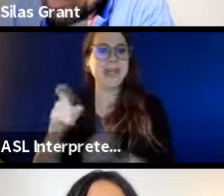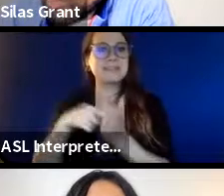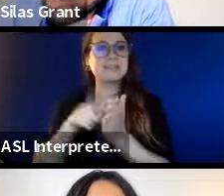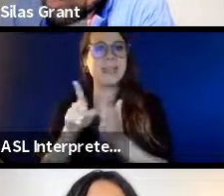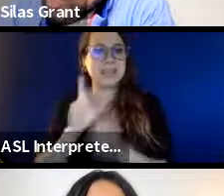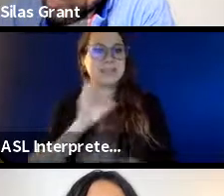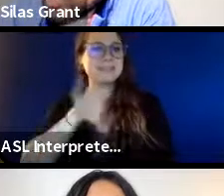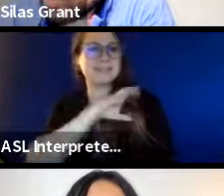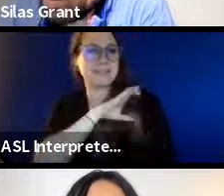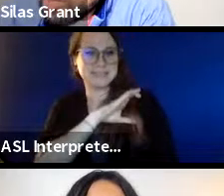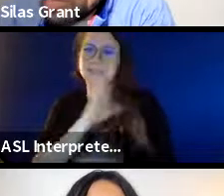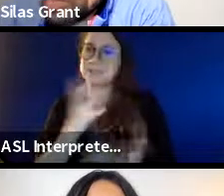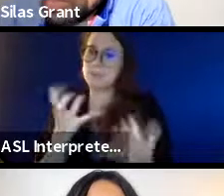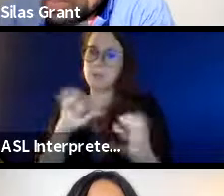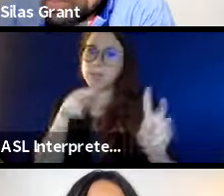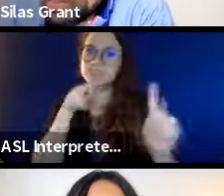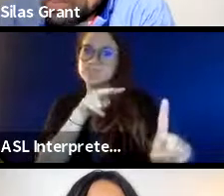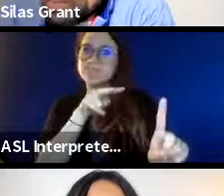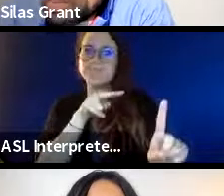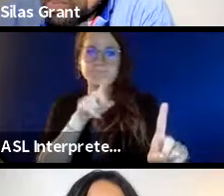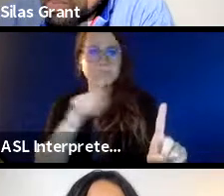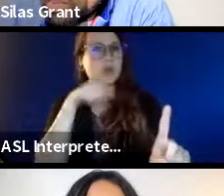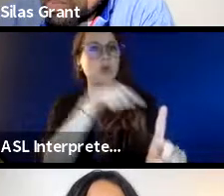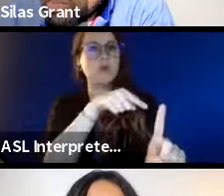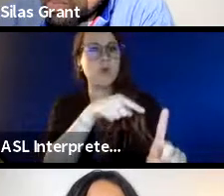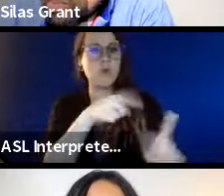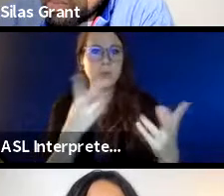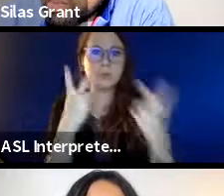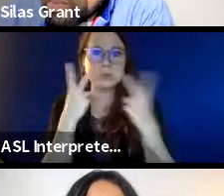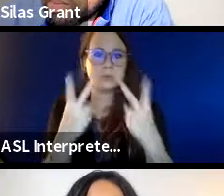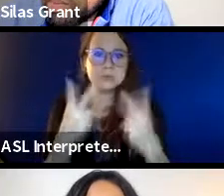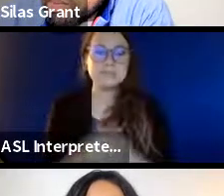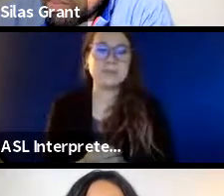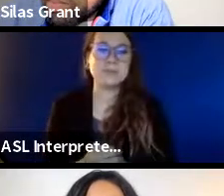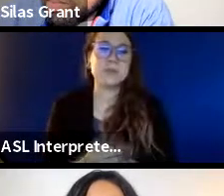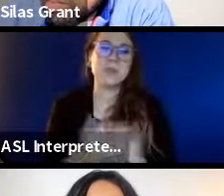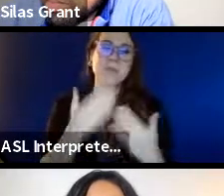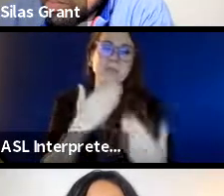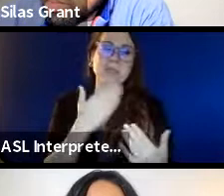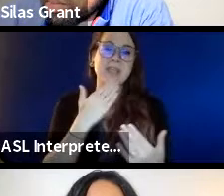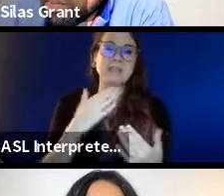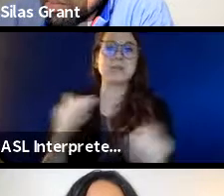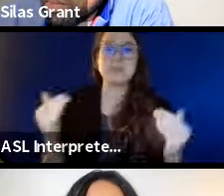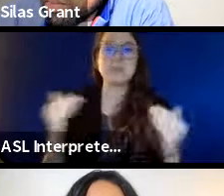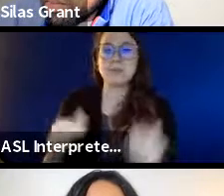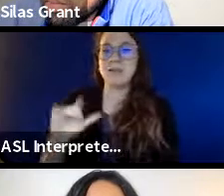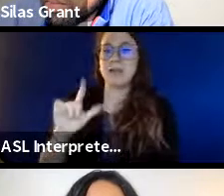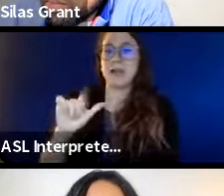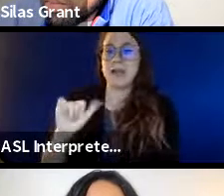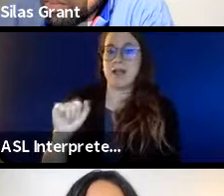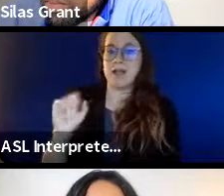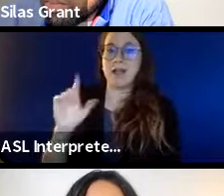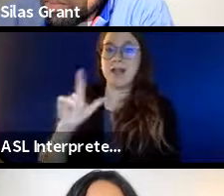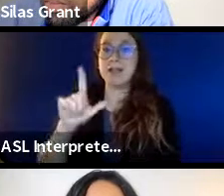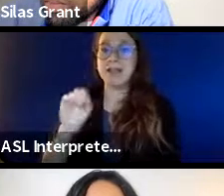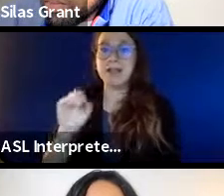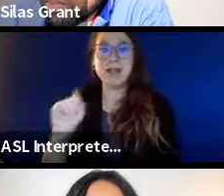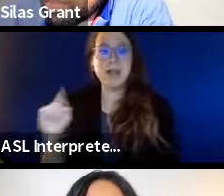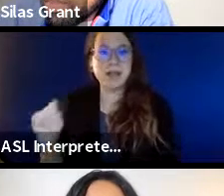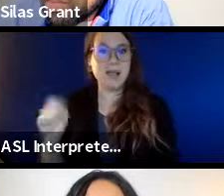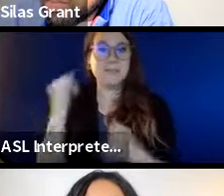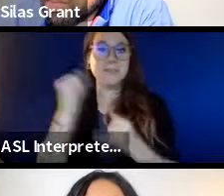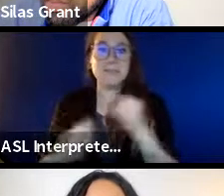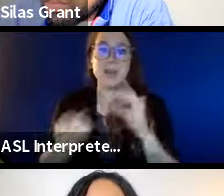Yes. That's what we want to see. Yes. So thank you for that. And then Director Lott, the final comment goes to